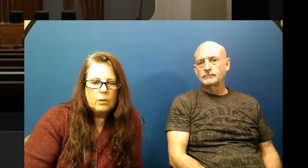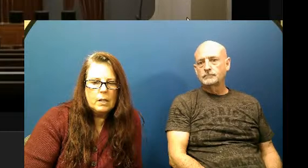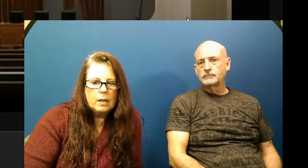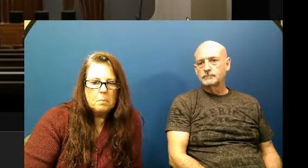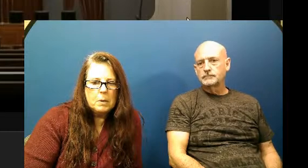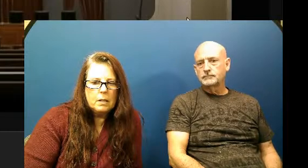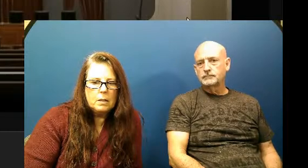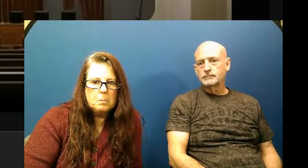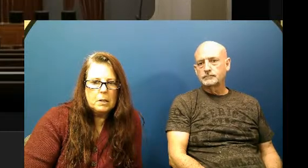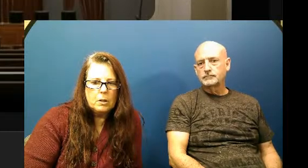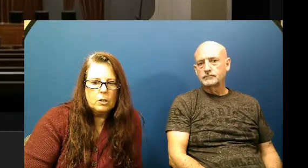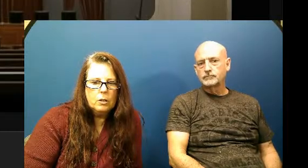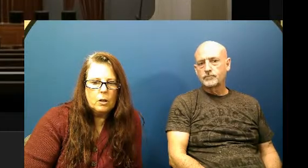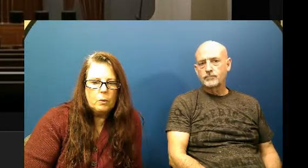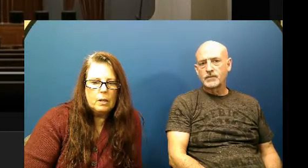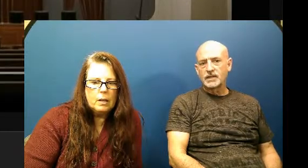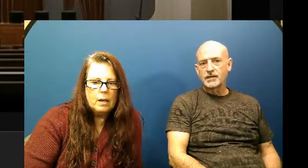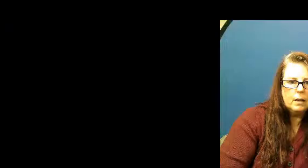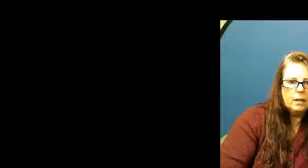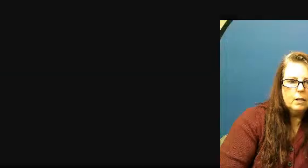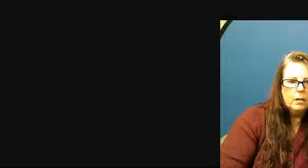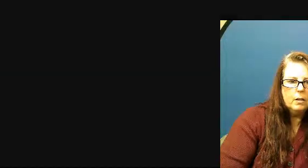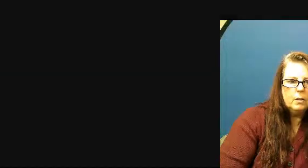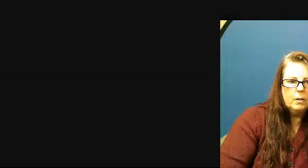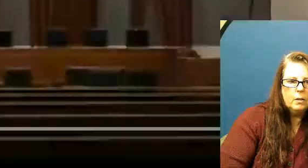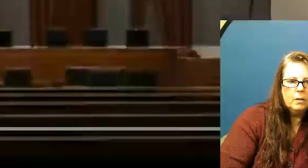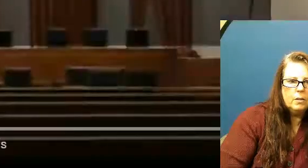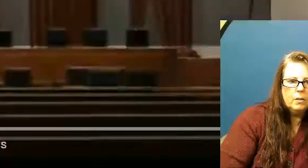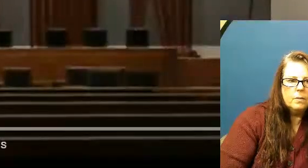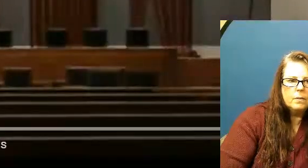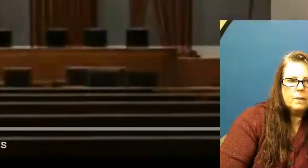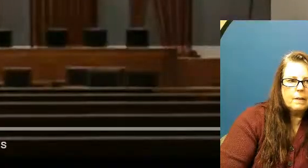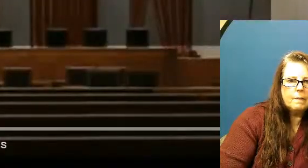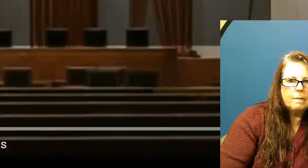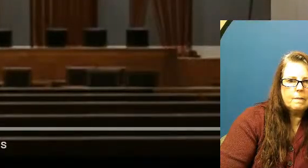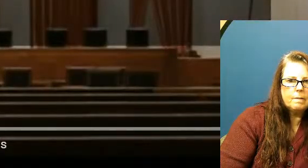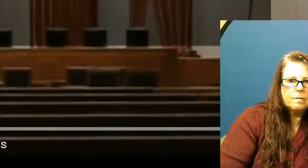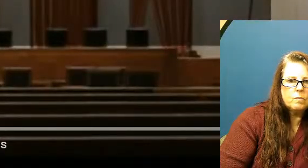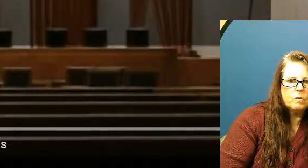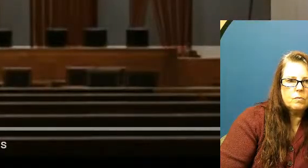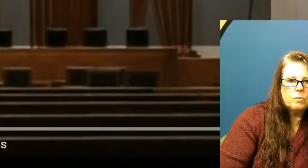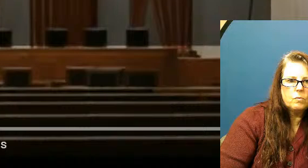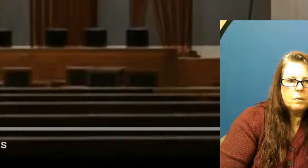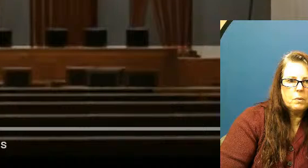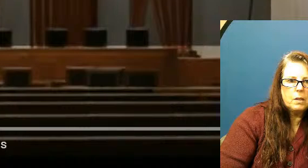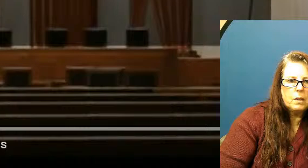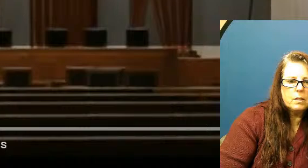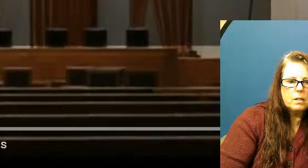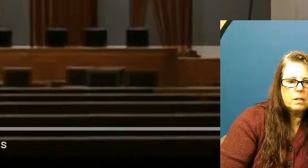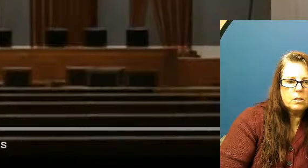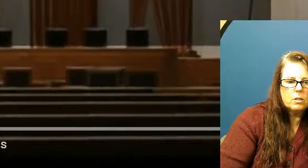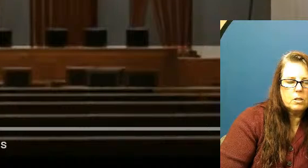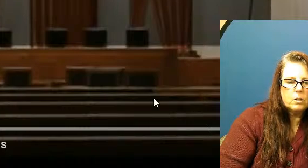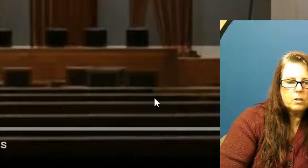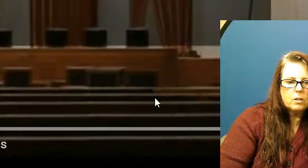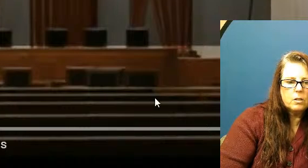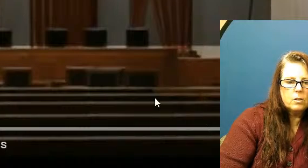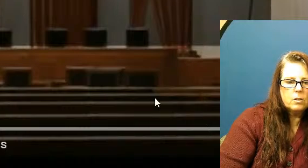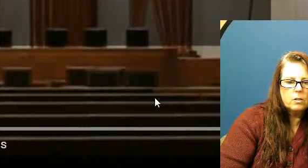I don't think I can make it any bigger. Oh, wait, I can. So in your presentation. Oh, then we can't see